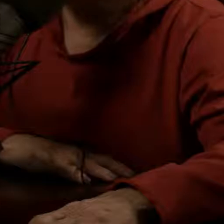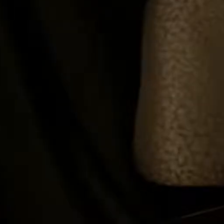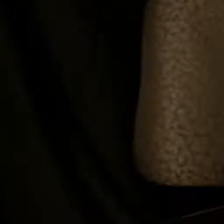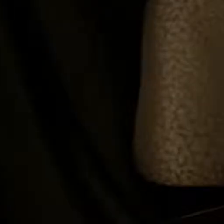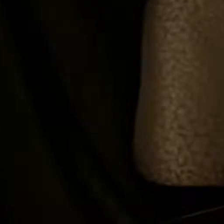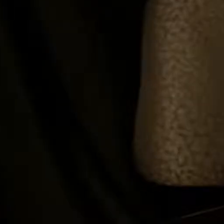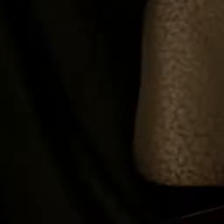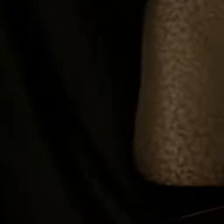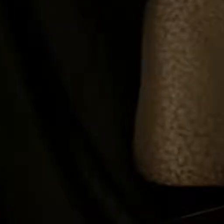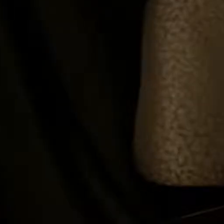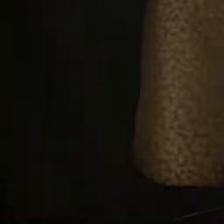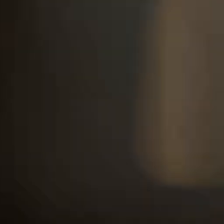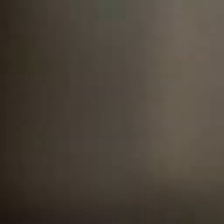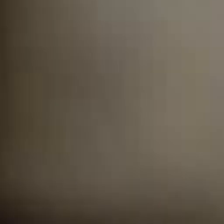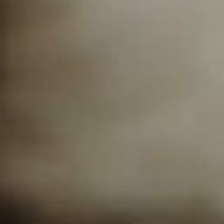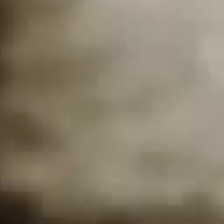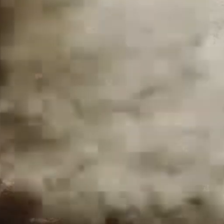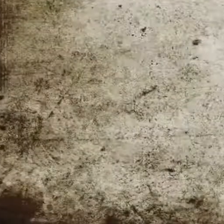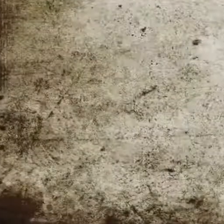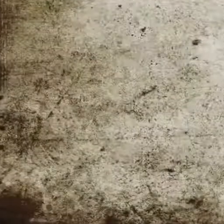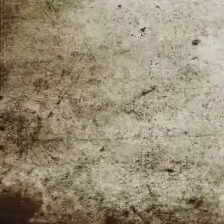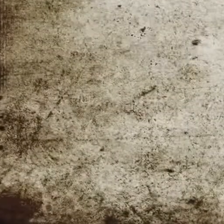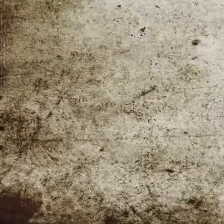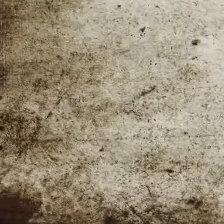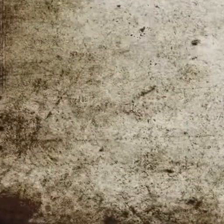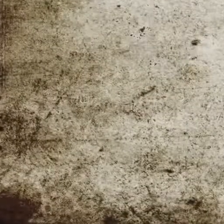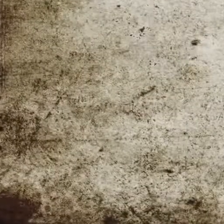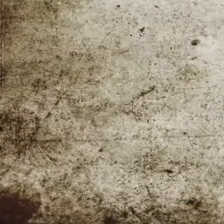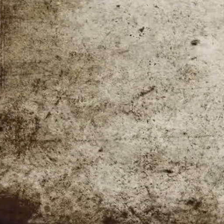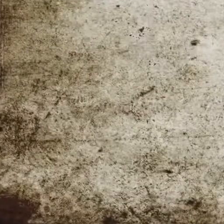to 22, and I worked there after school.